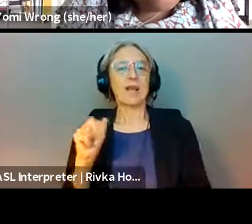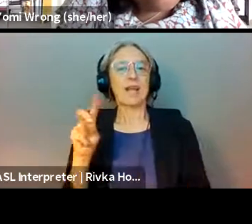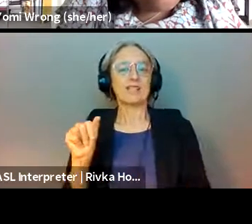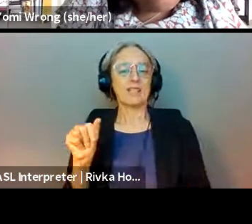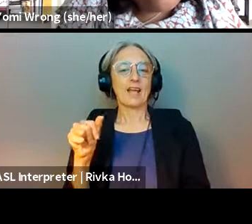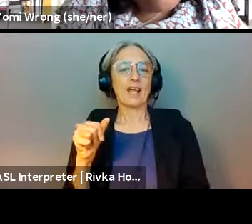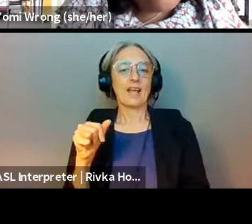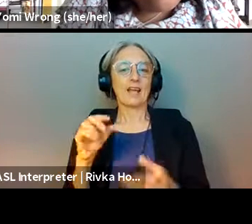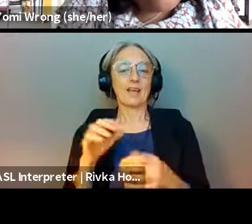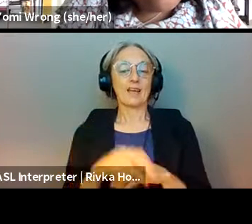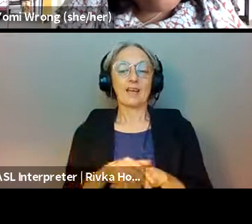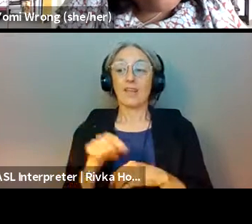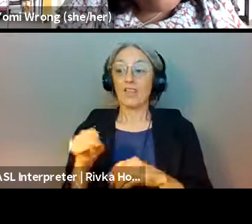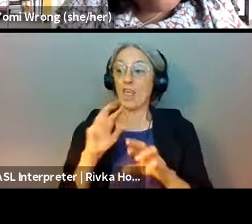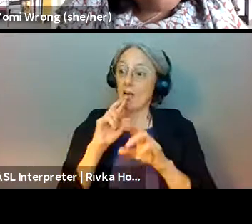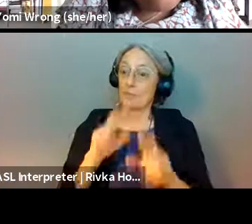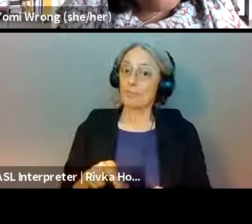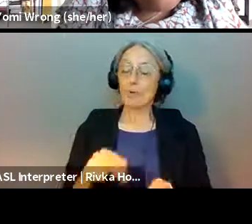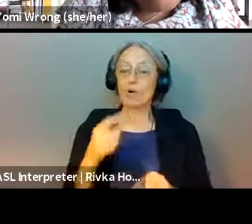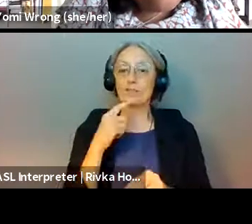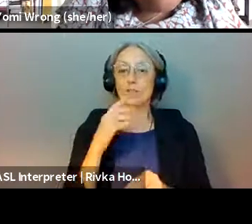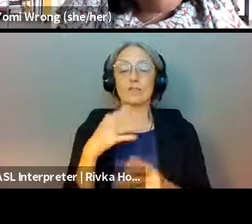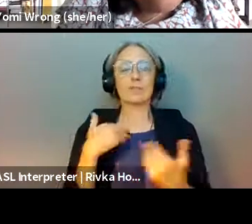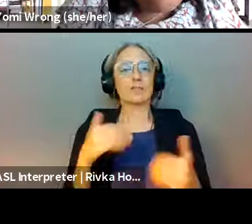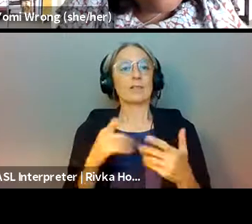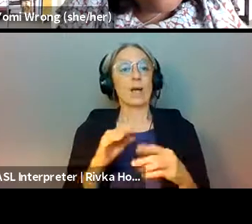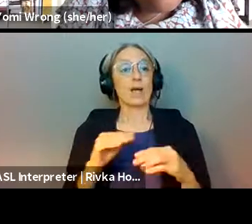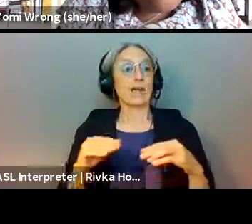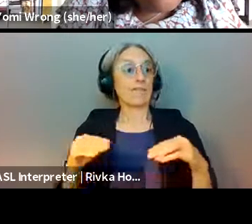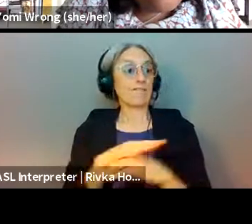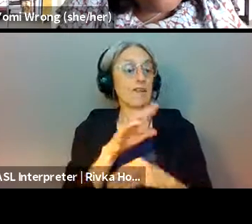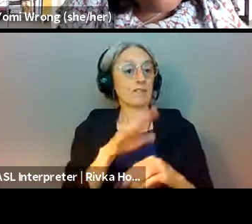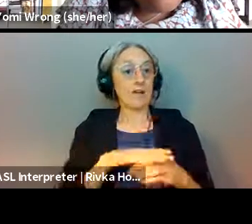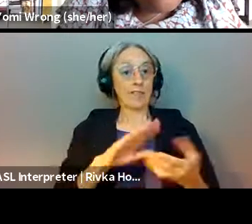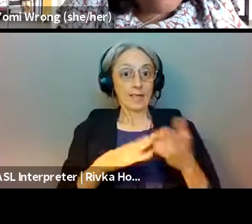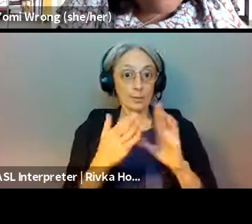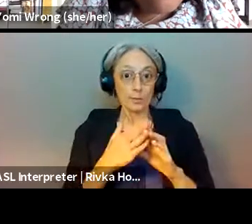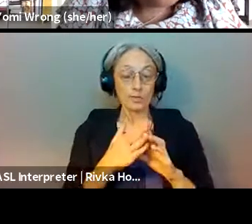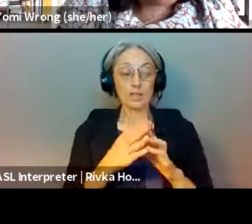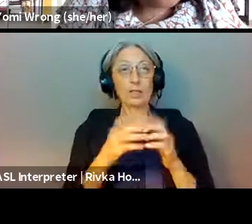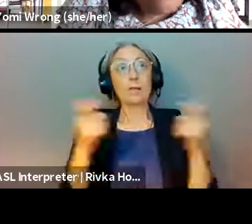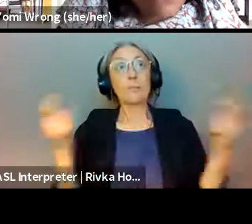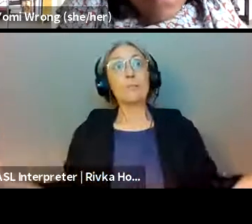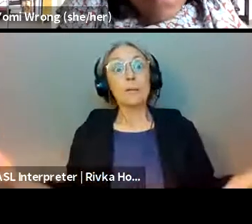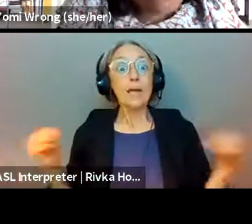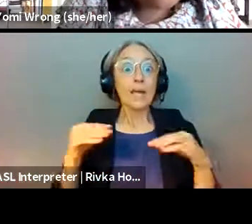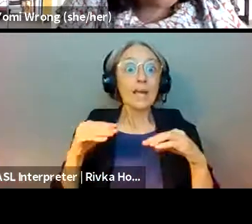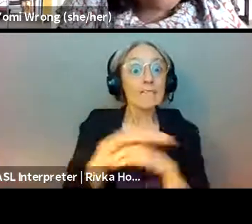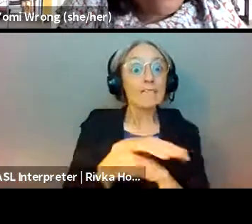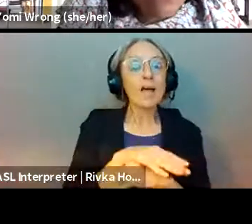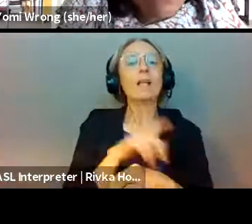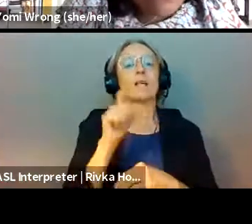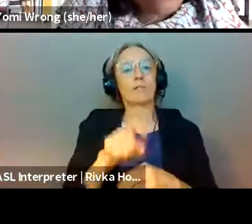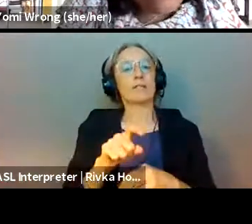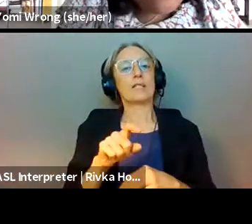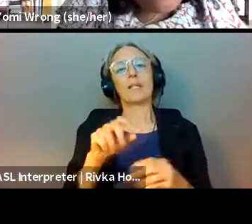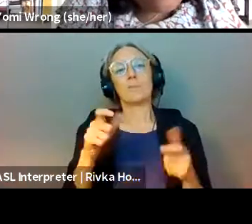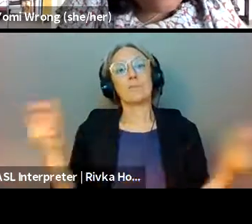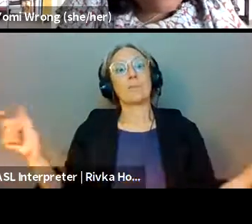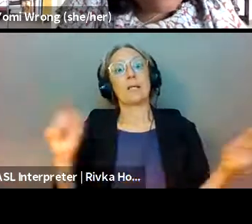massive impacts on community, it calls for massive change. We need to, in the same